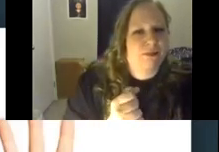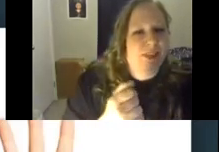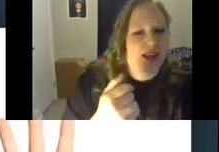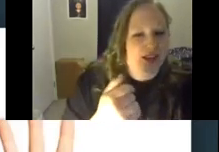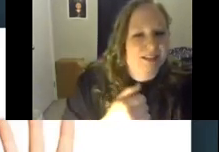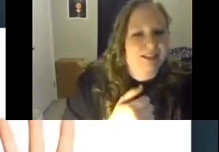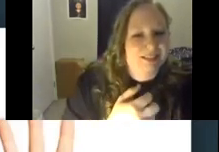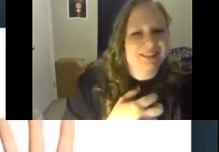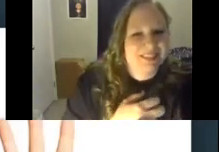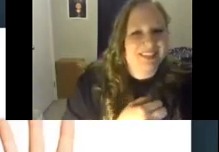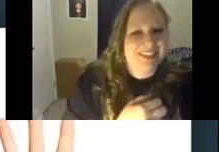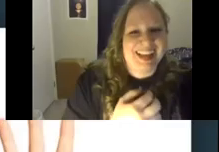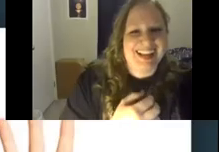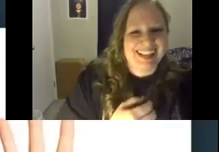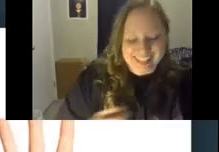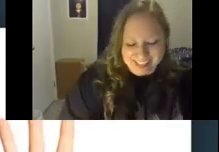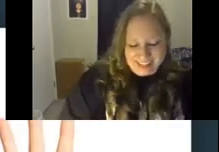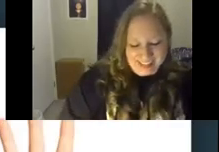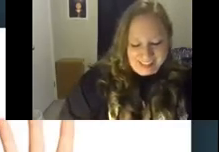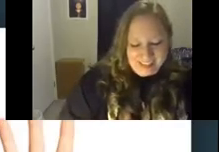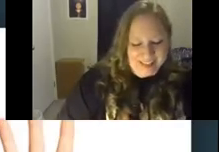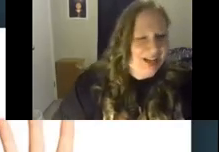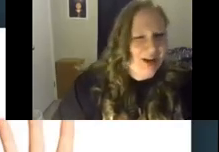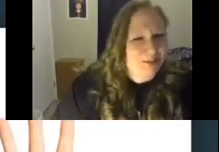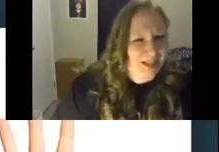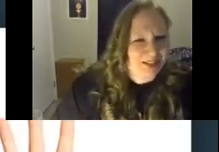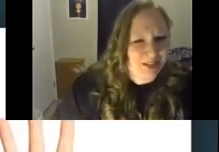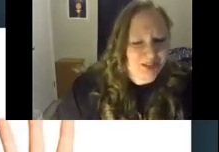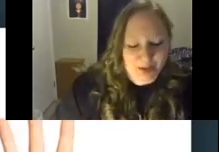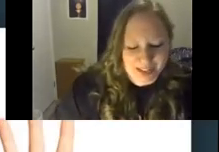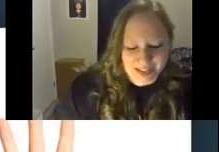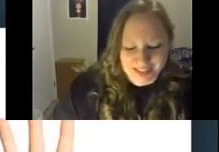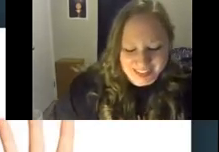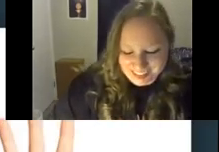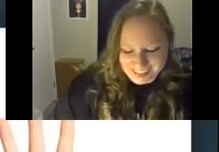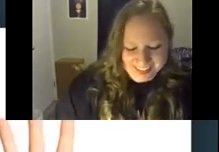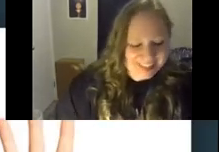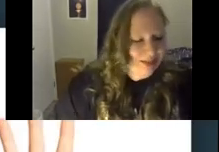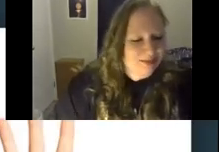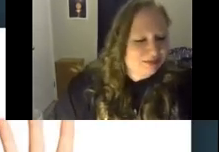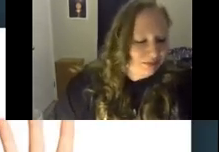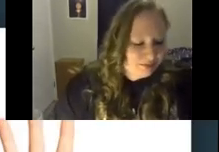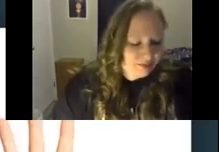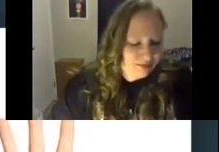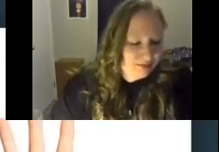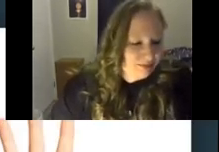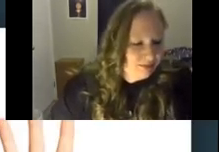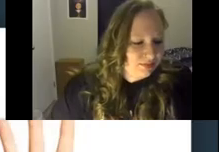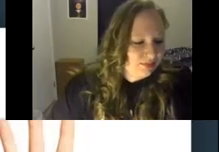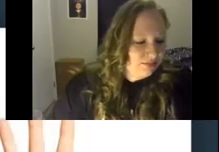123. Okay, that makes sense. Thank you. Yeah. Well, I hope that answers your question.